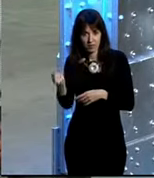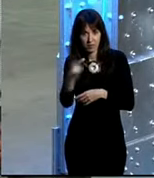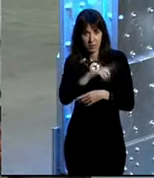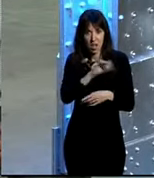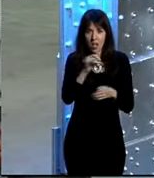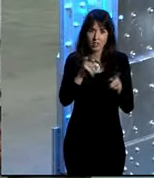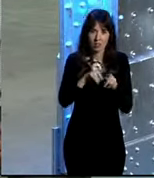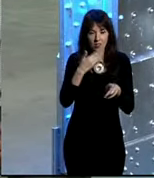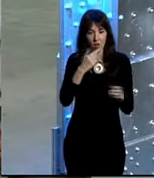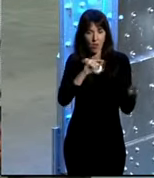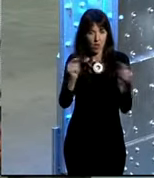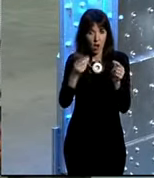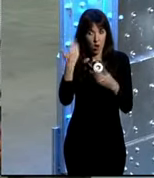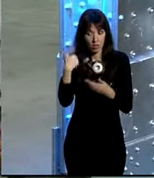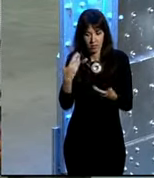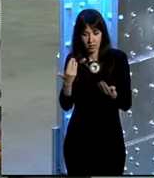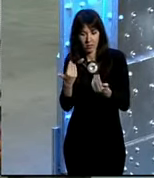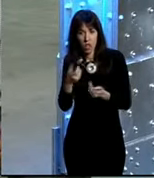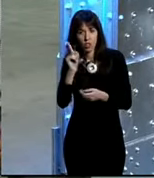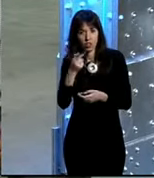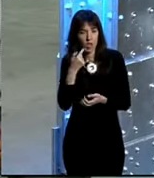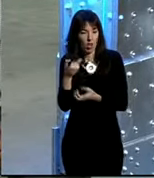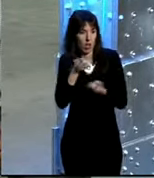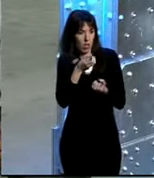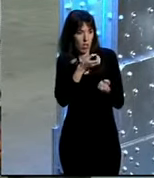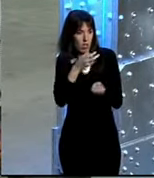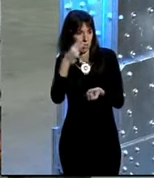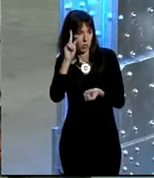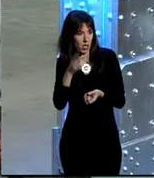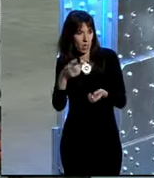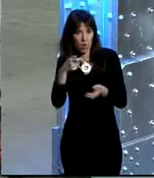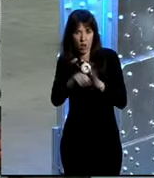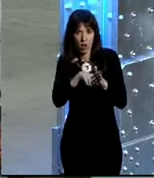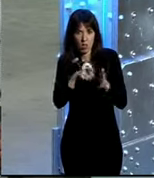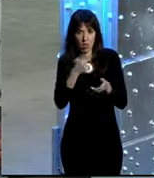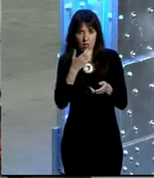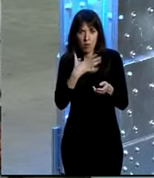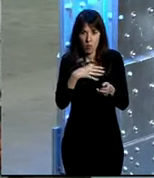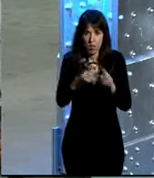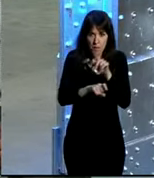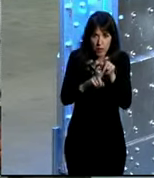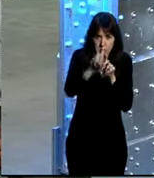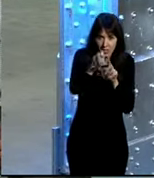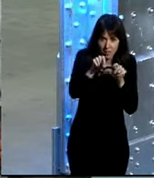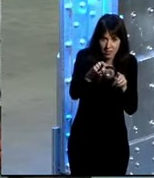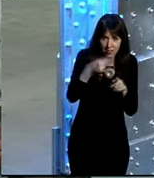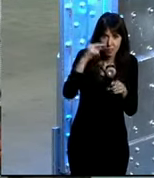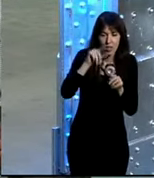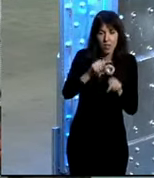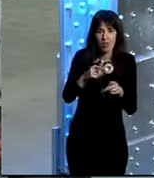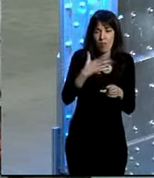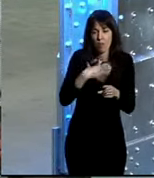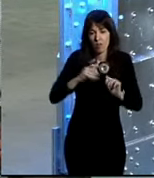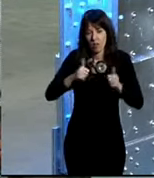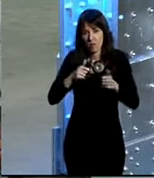is both ways debate, both ways conversation. It is not just